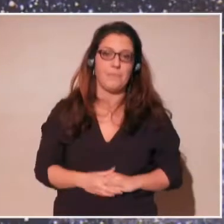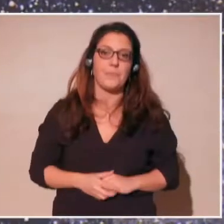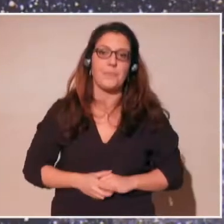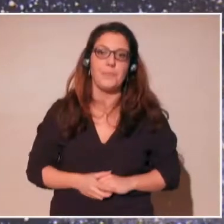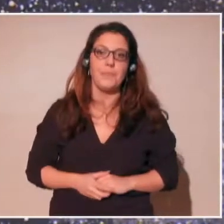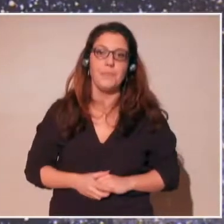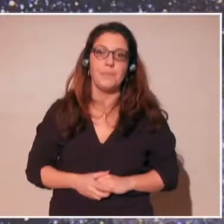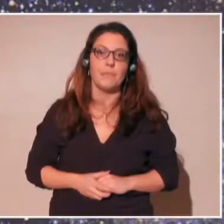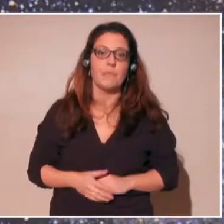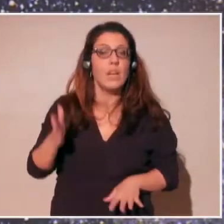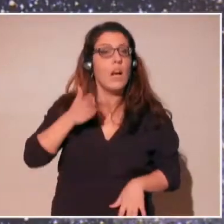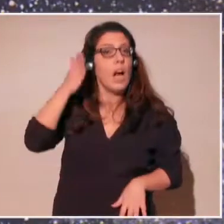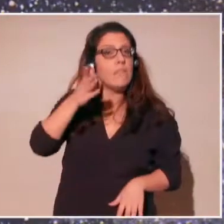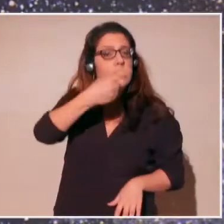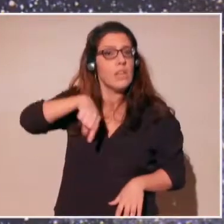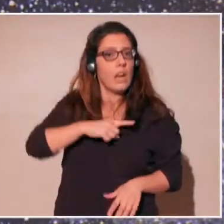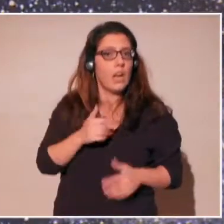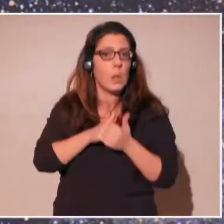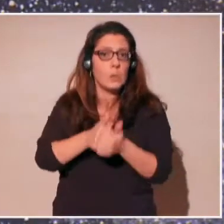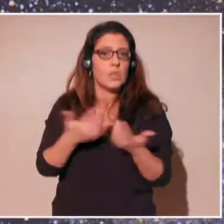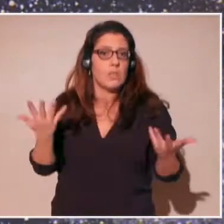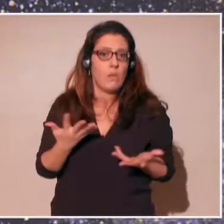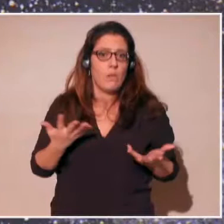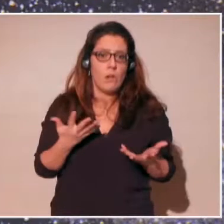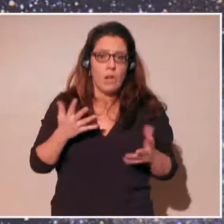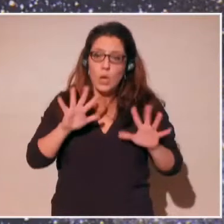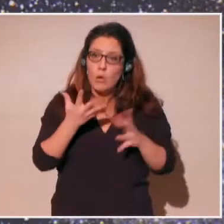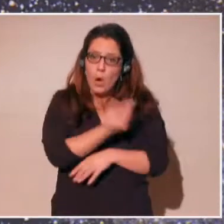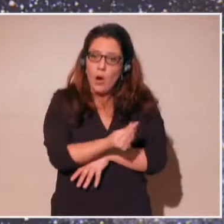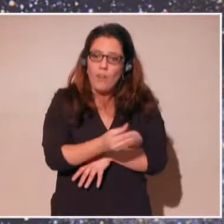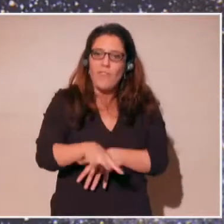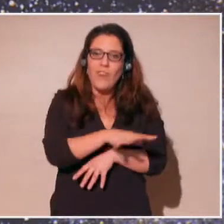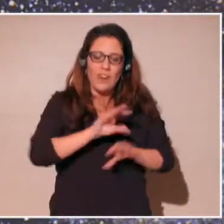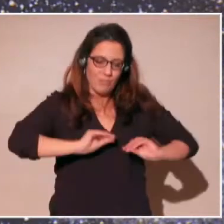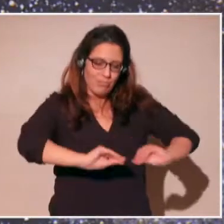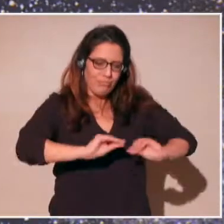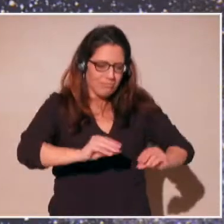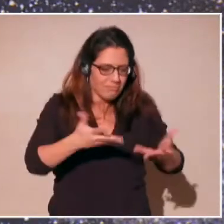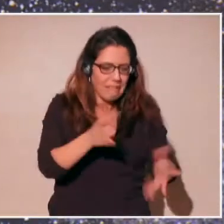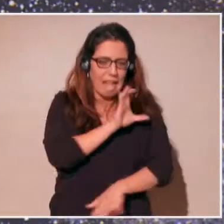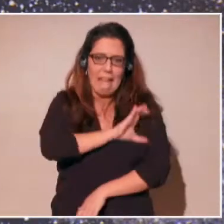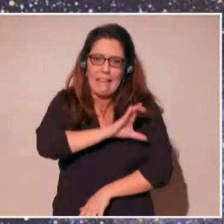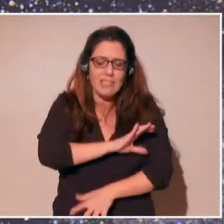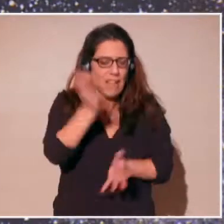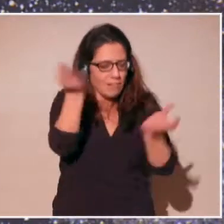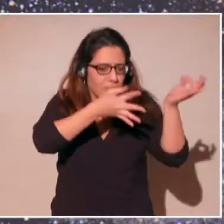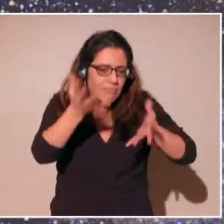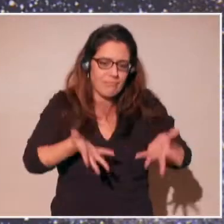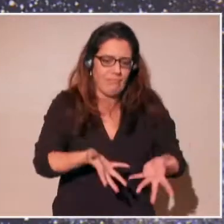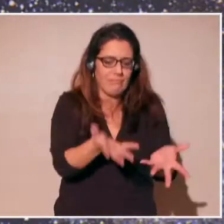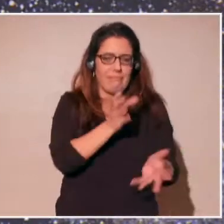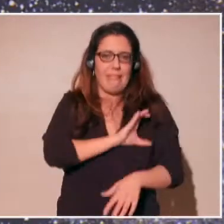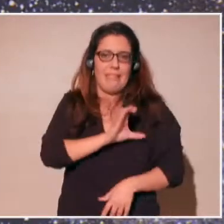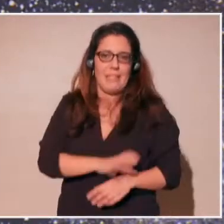of future developments. And our future also depends on the way we will teach our children experiment and